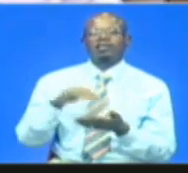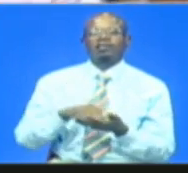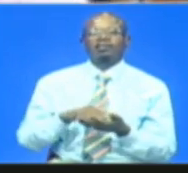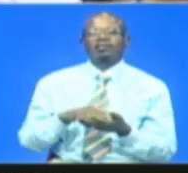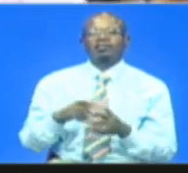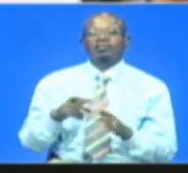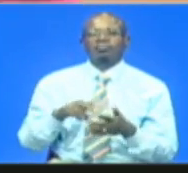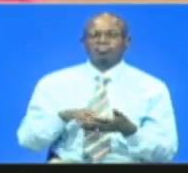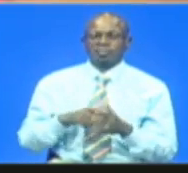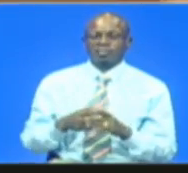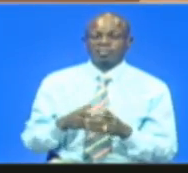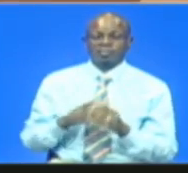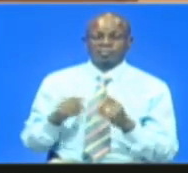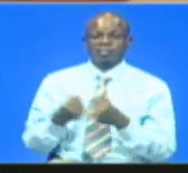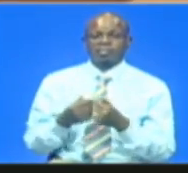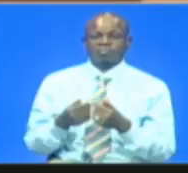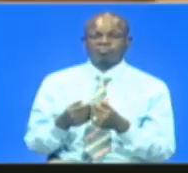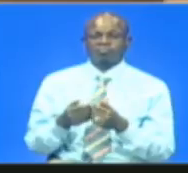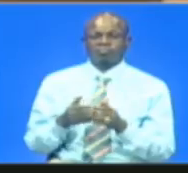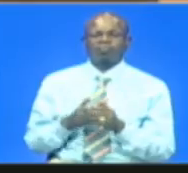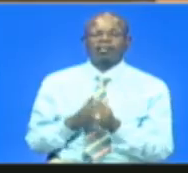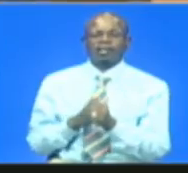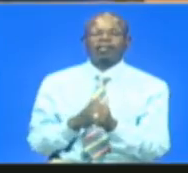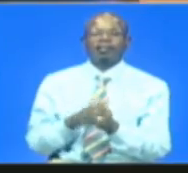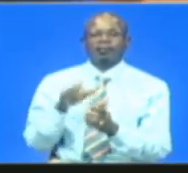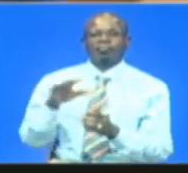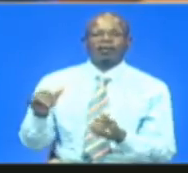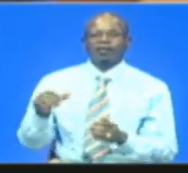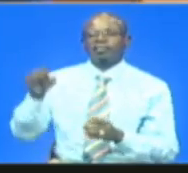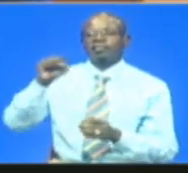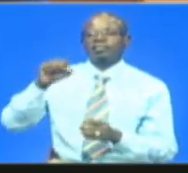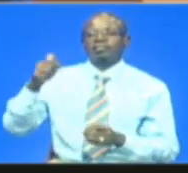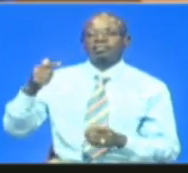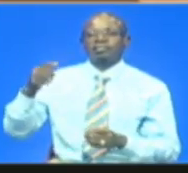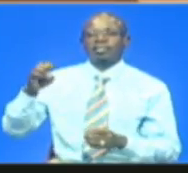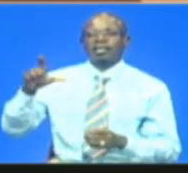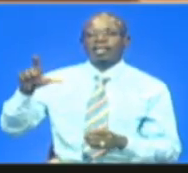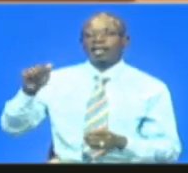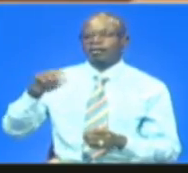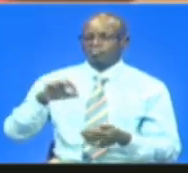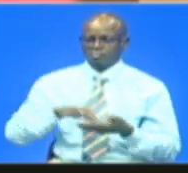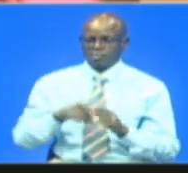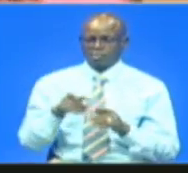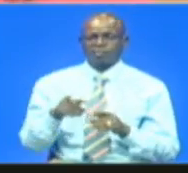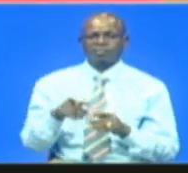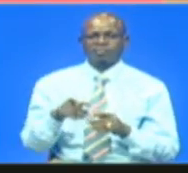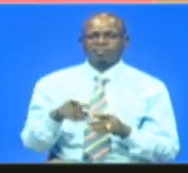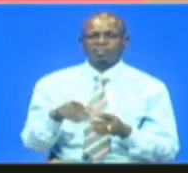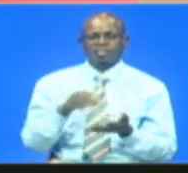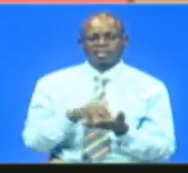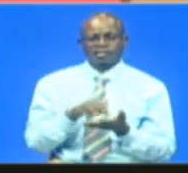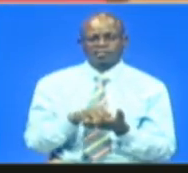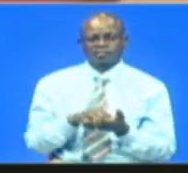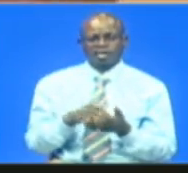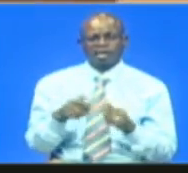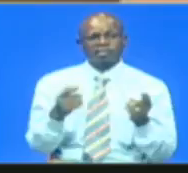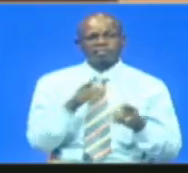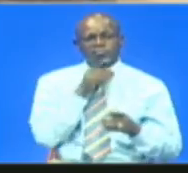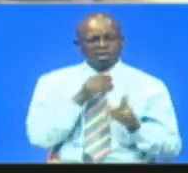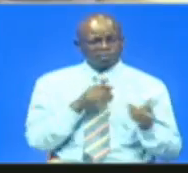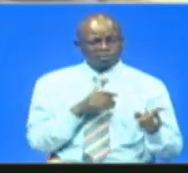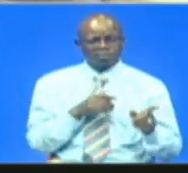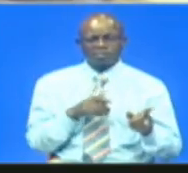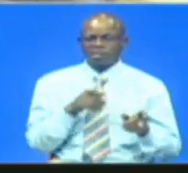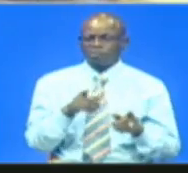Oyagi argued that the charges of manslaughter leveled against Nyakundi were lenient compared to the nature of the crime he's